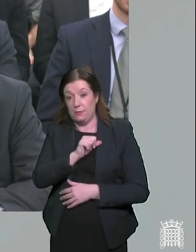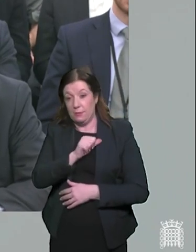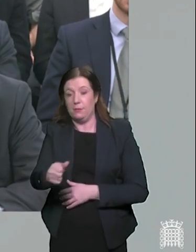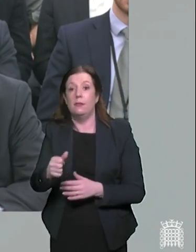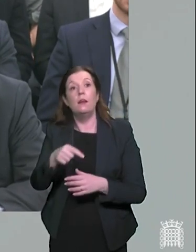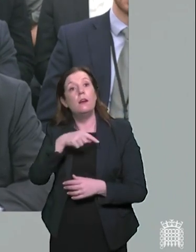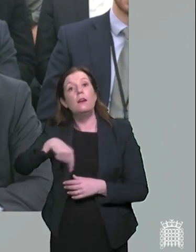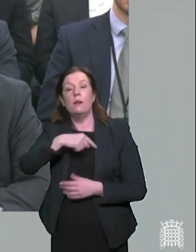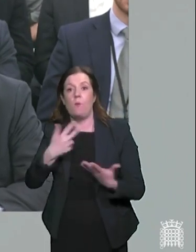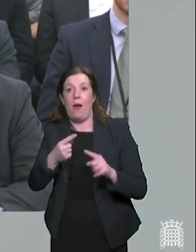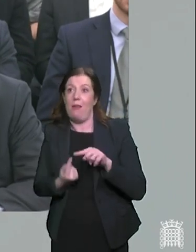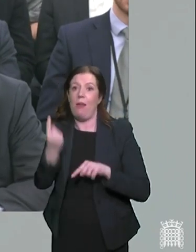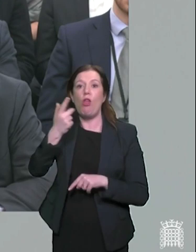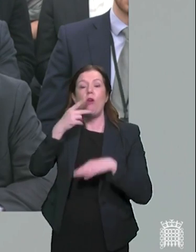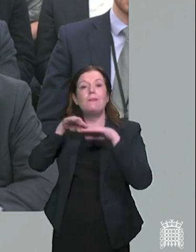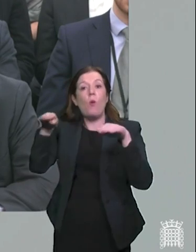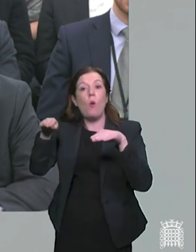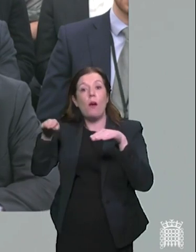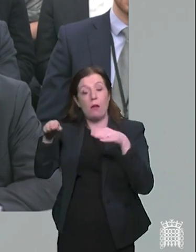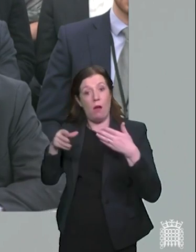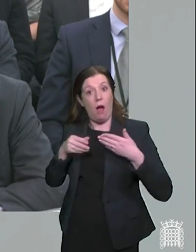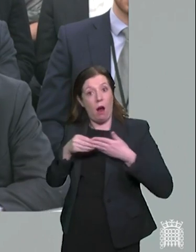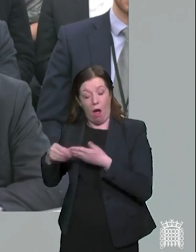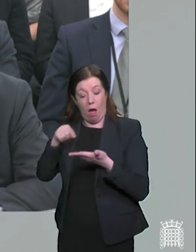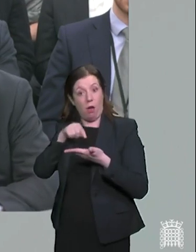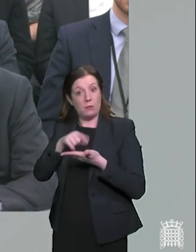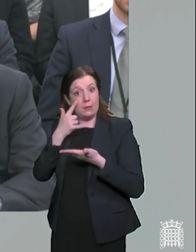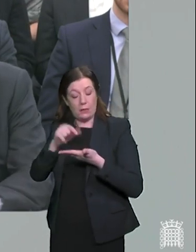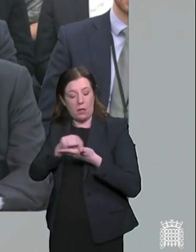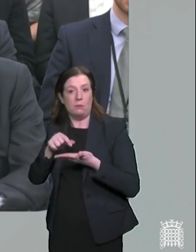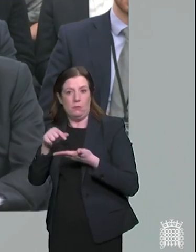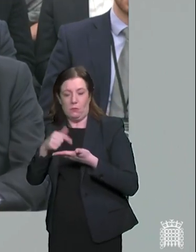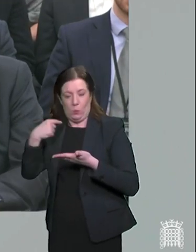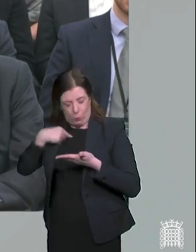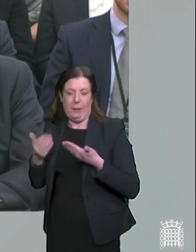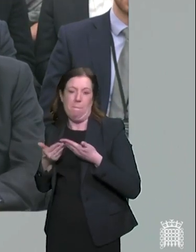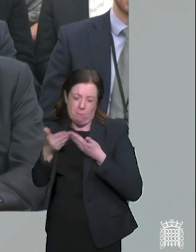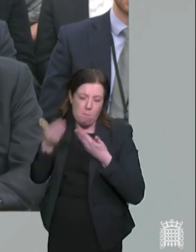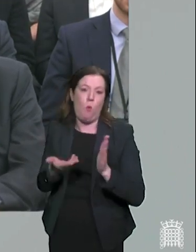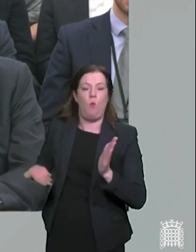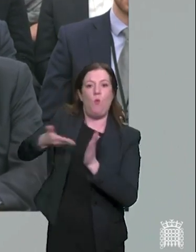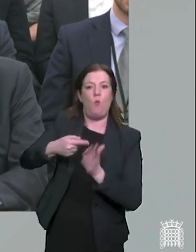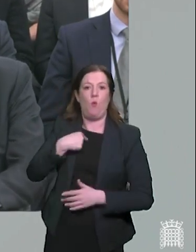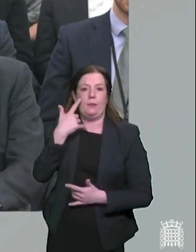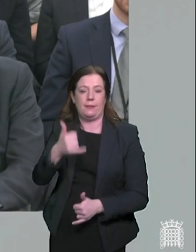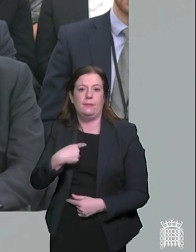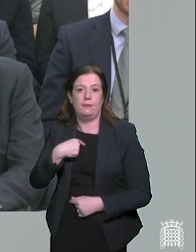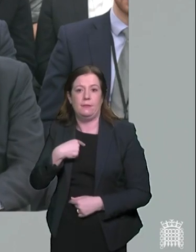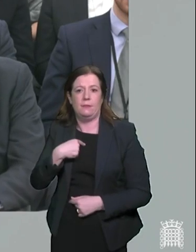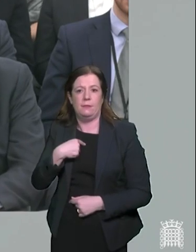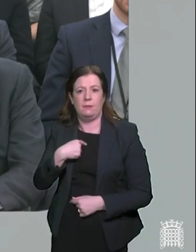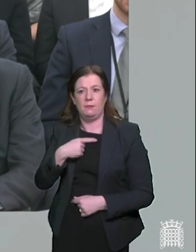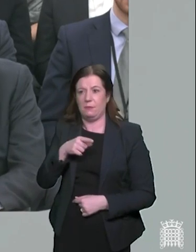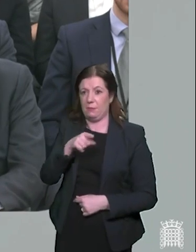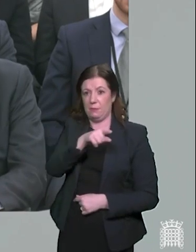3rd floor that went way beyond what was required in the guidance. So if you say, how could I